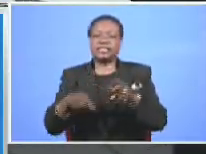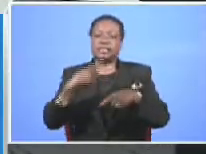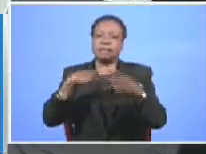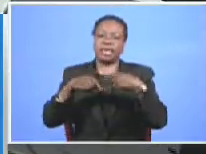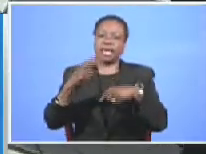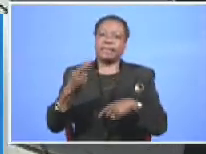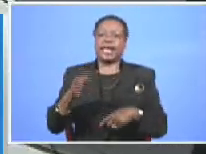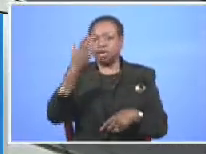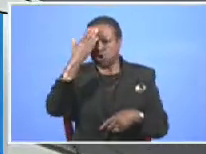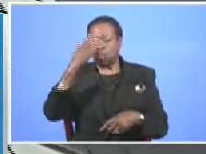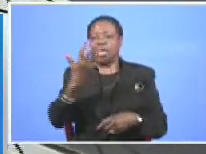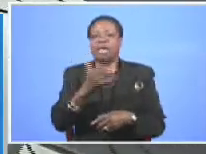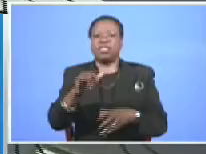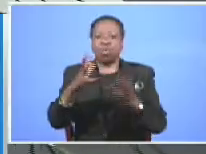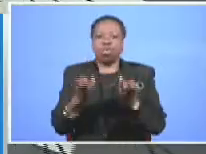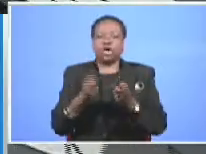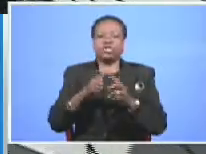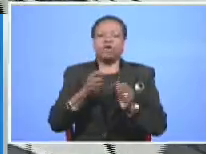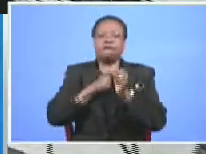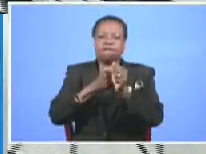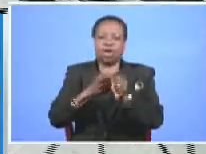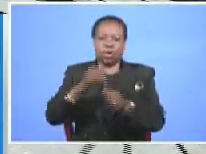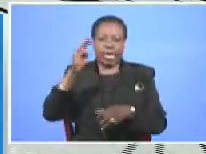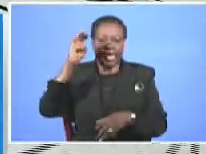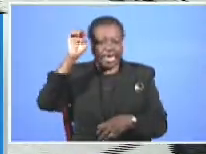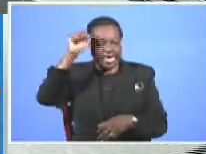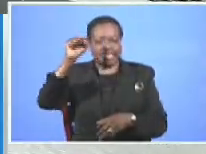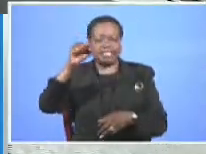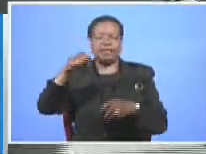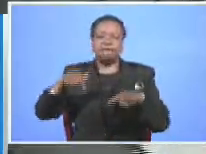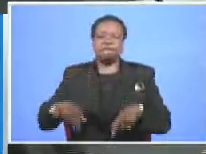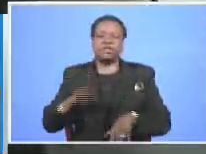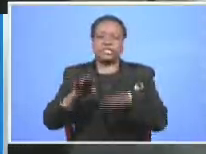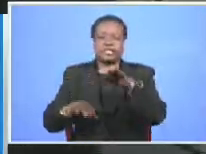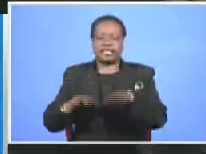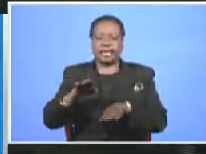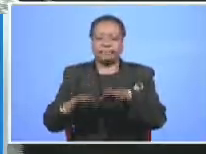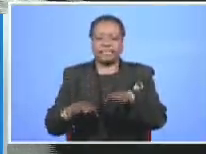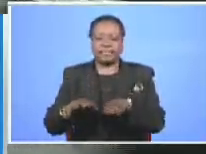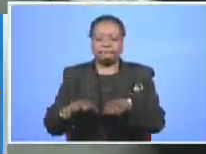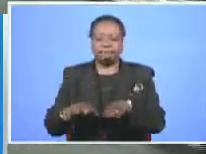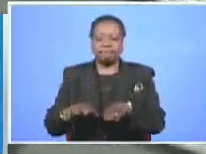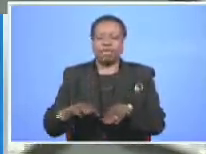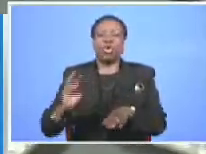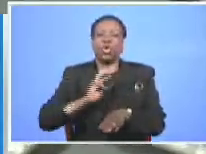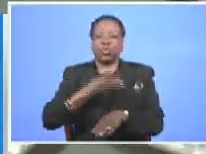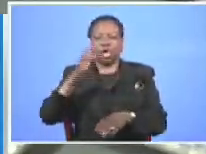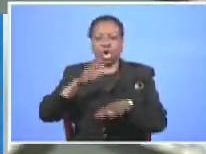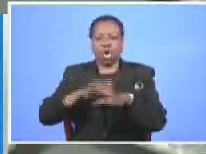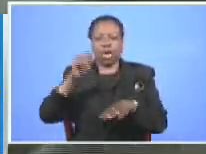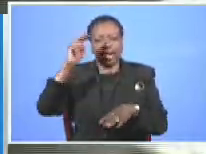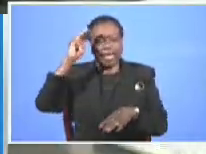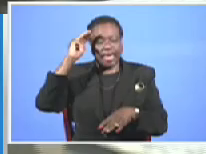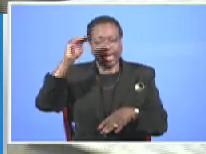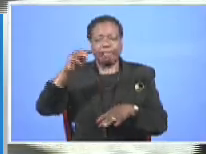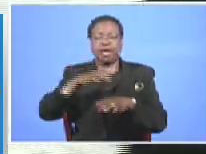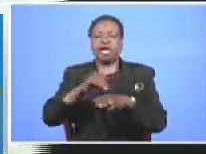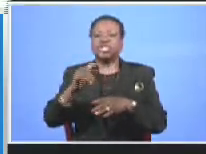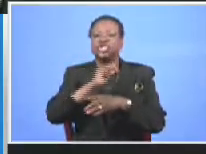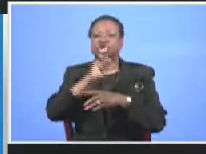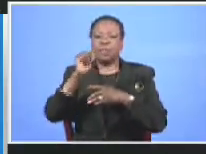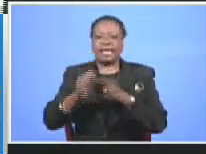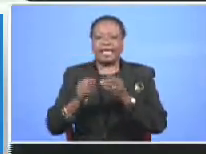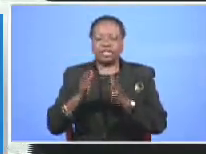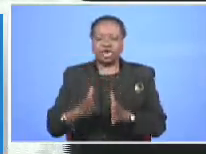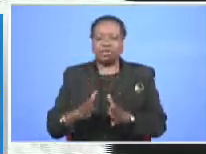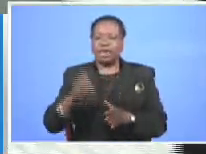Felix's footsteps. Felix is what we call one of our what we call him, the Terminator. He never gives